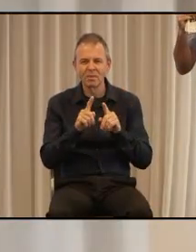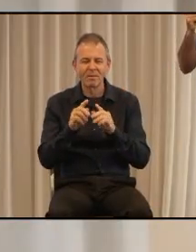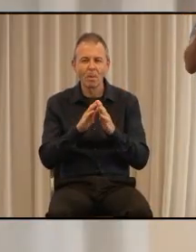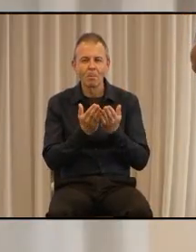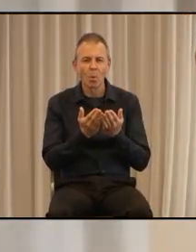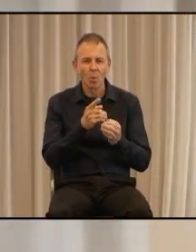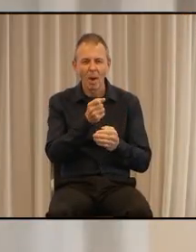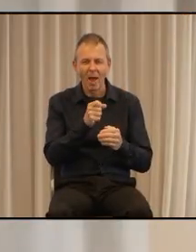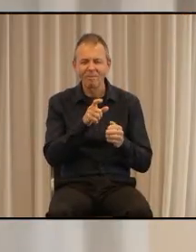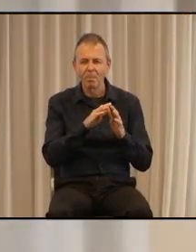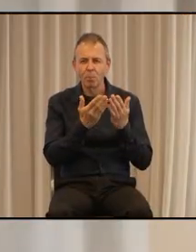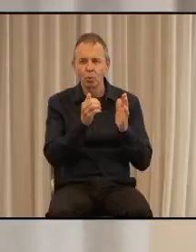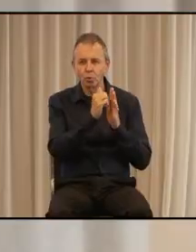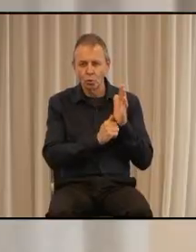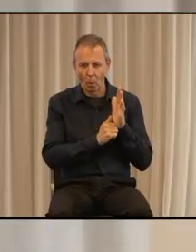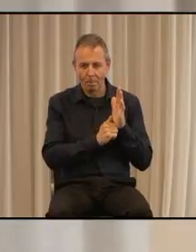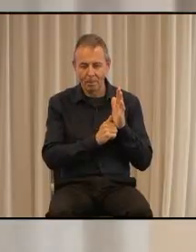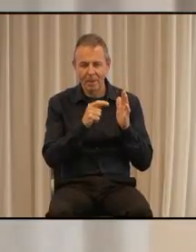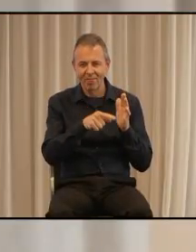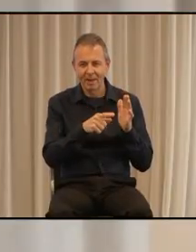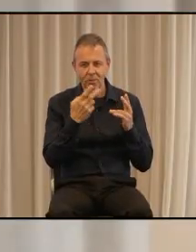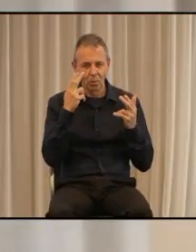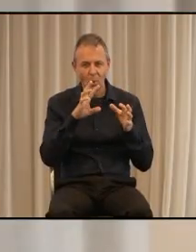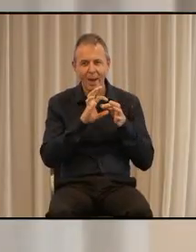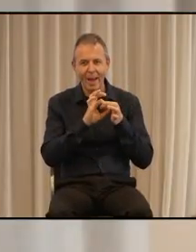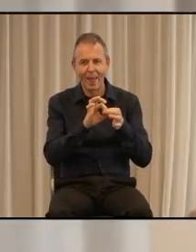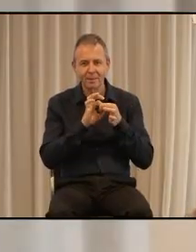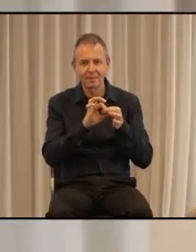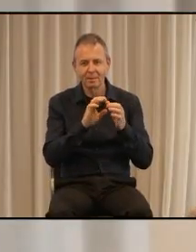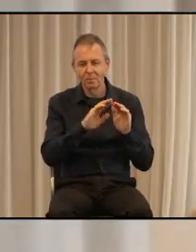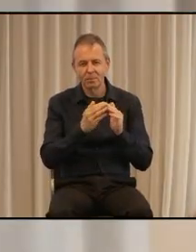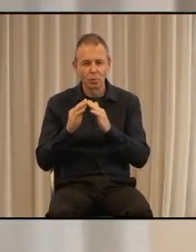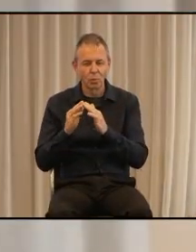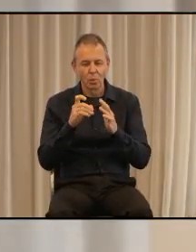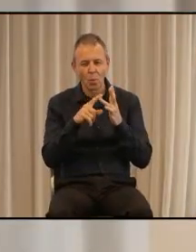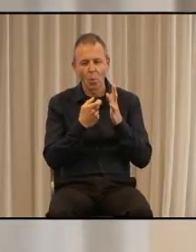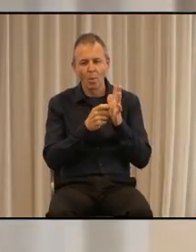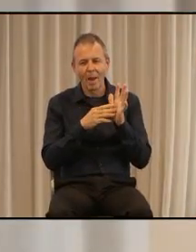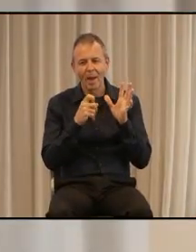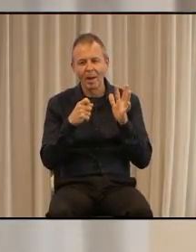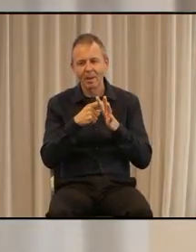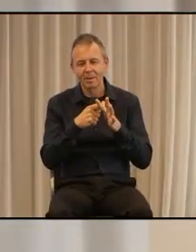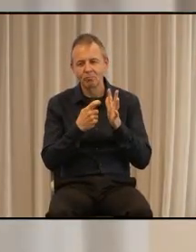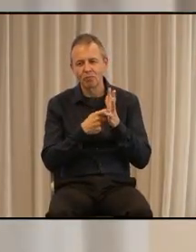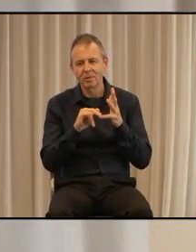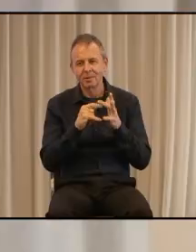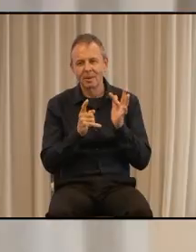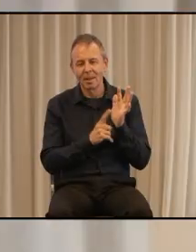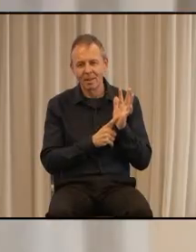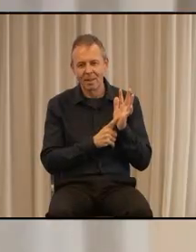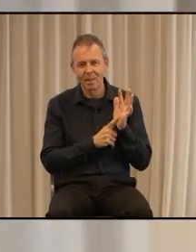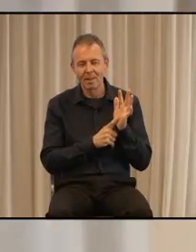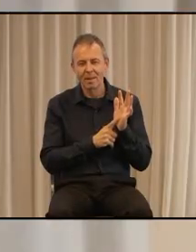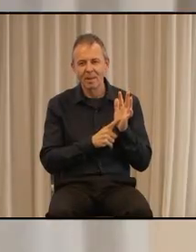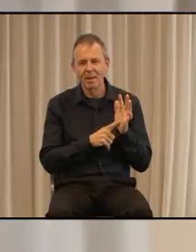have a bookstore. This one's called The Connected Community by Cormac Russell. But most of the